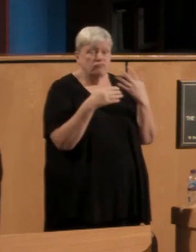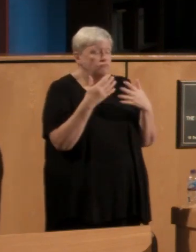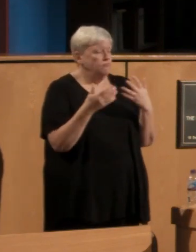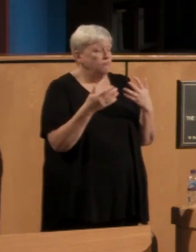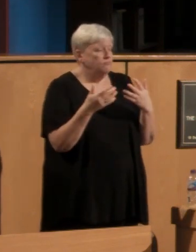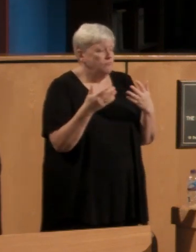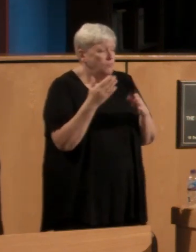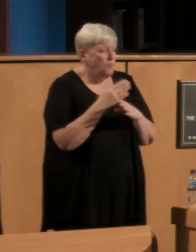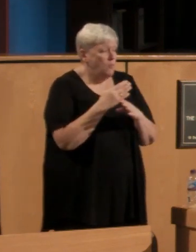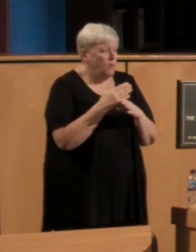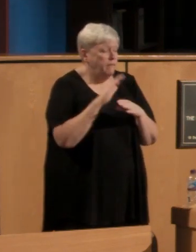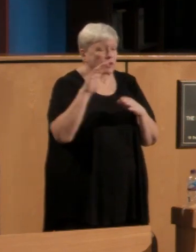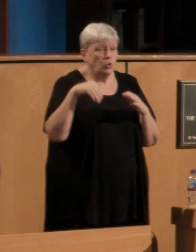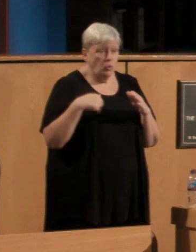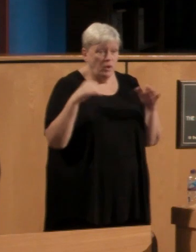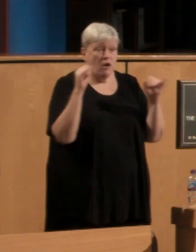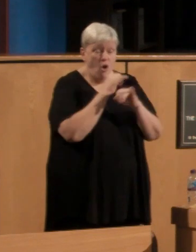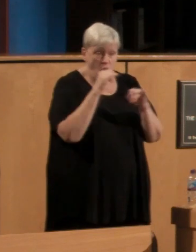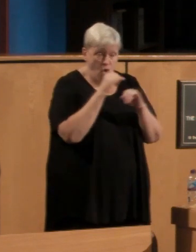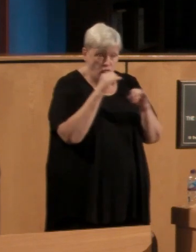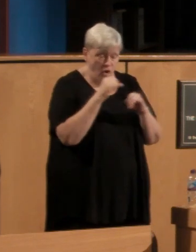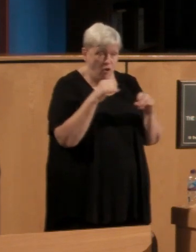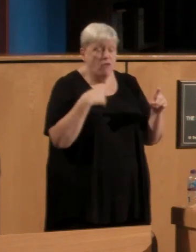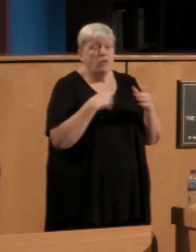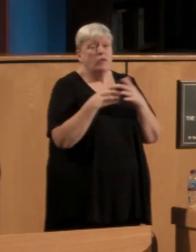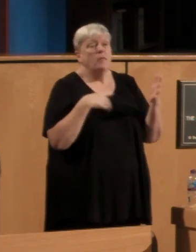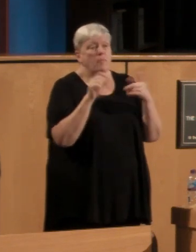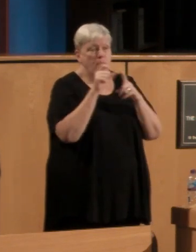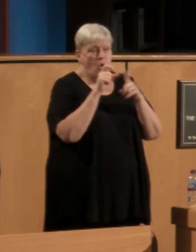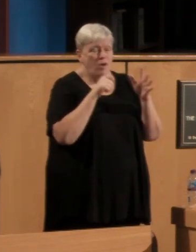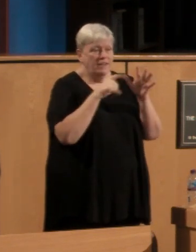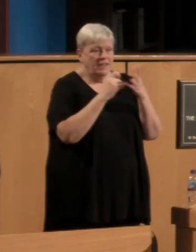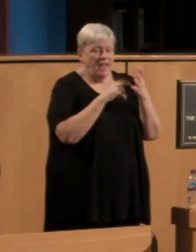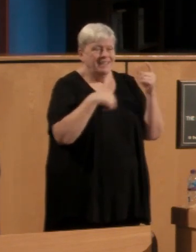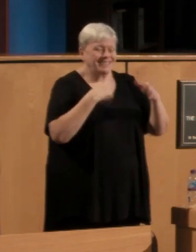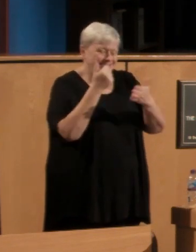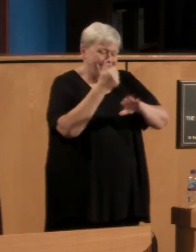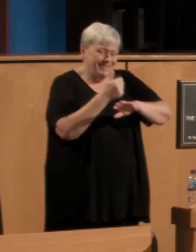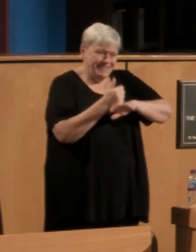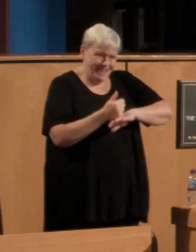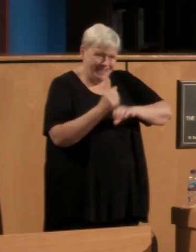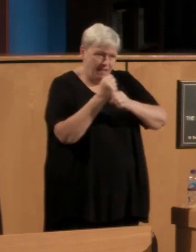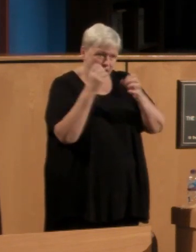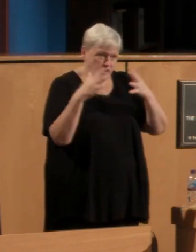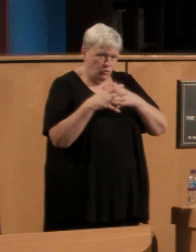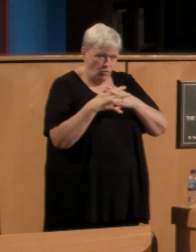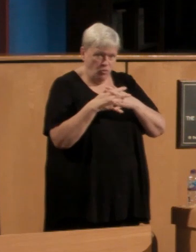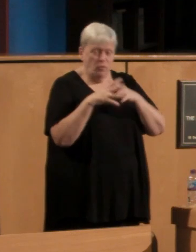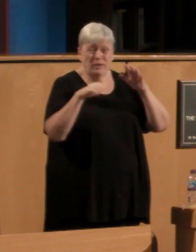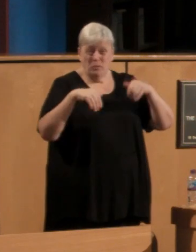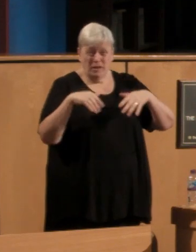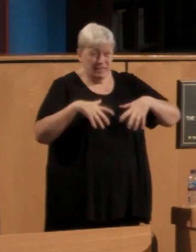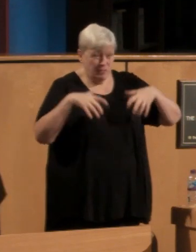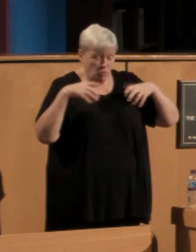write for queer horror podcast Folxlore, which is an anthology series set in Glasgow, exploring just all kinds of queer, spooky things